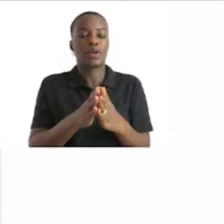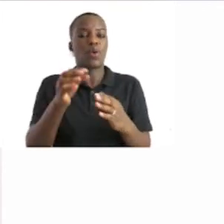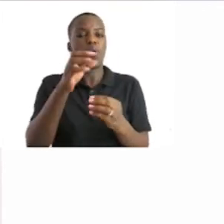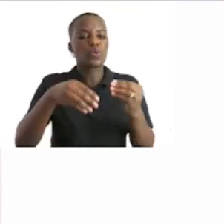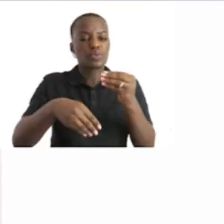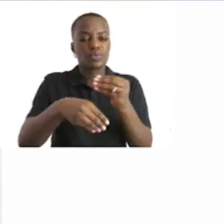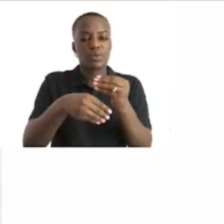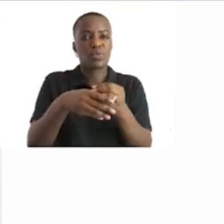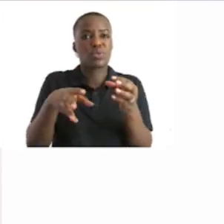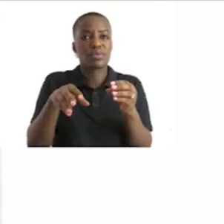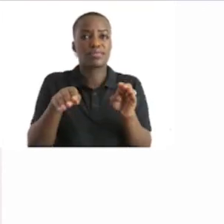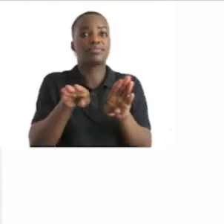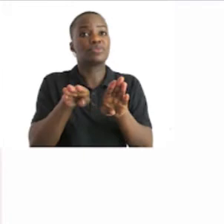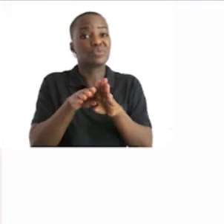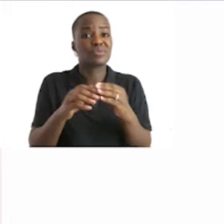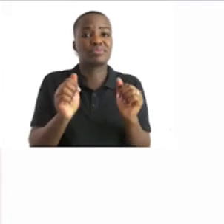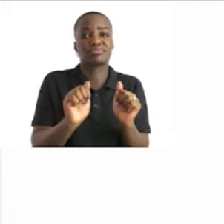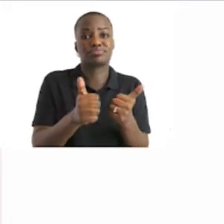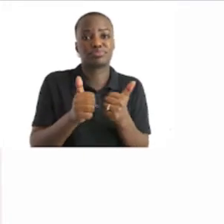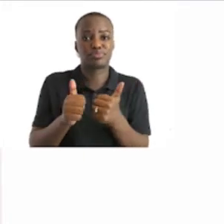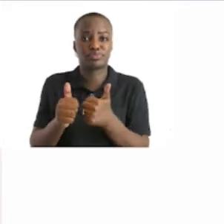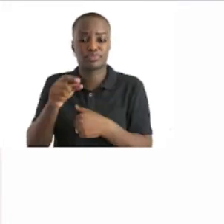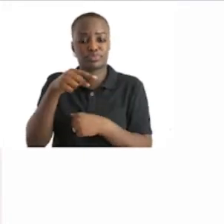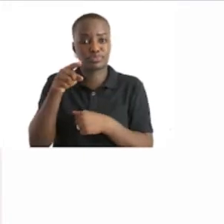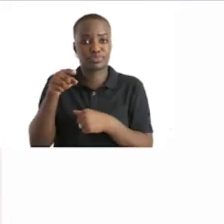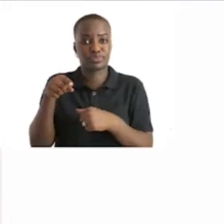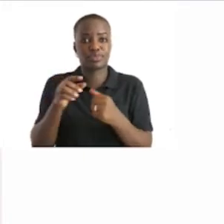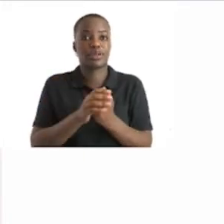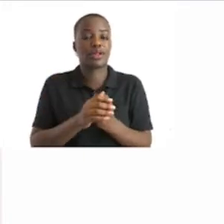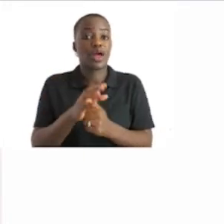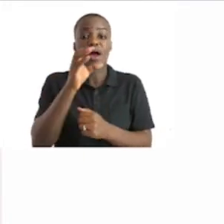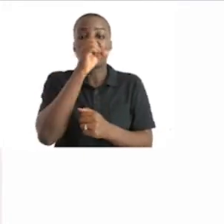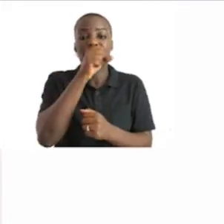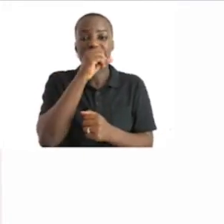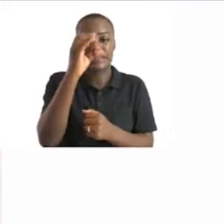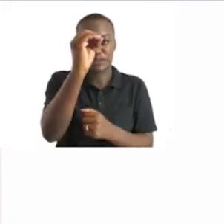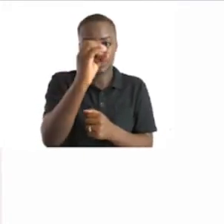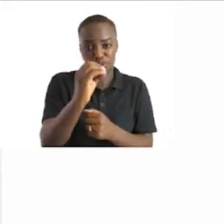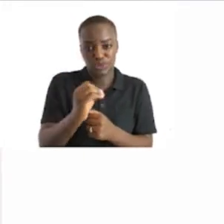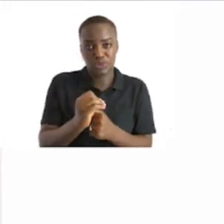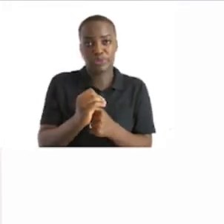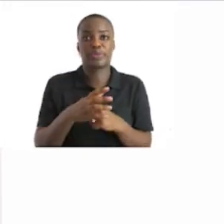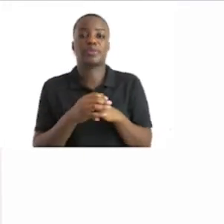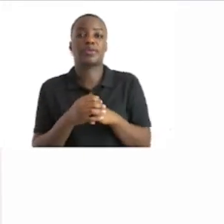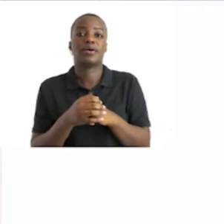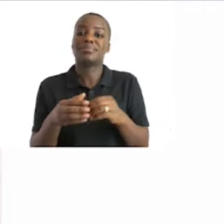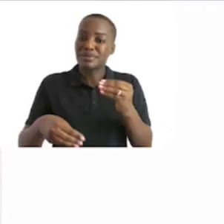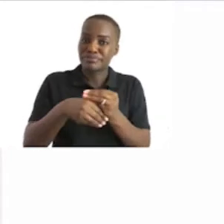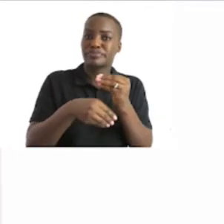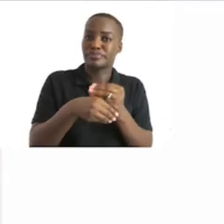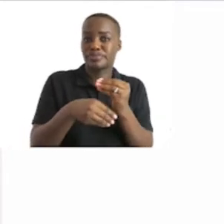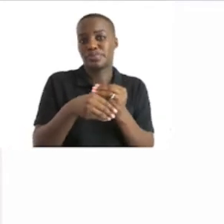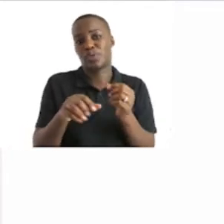all complete. Remember not to leave out any zeros for the decade numbers and the sums, and on